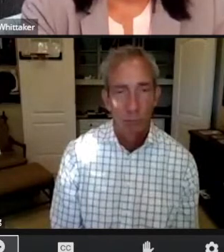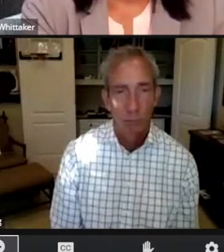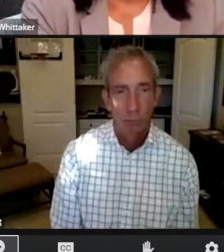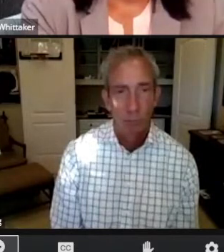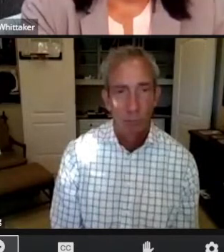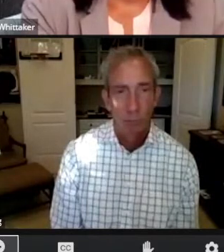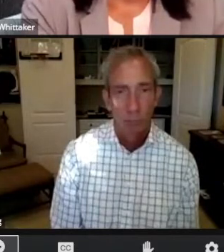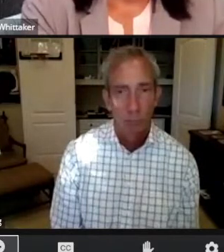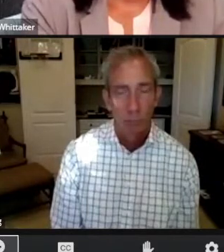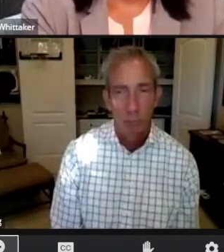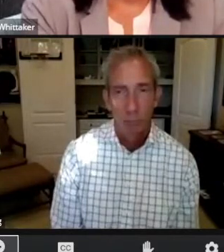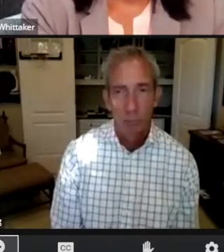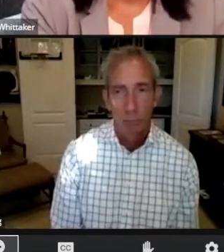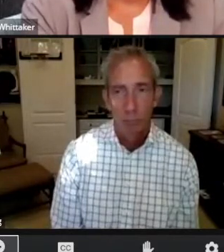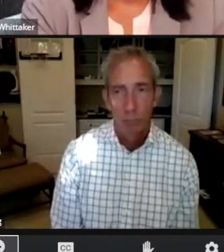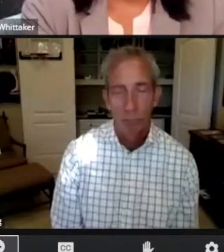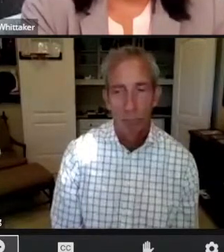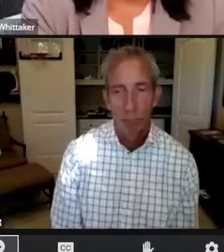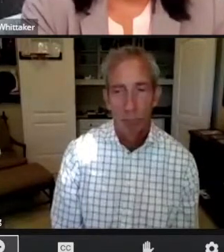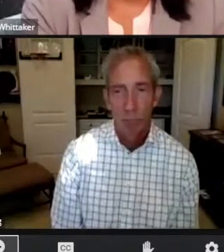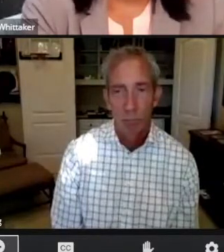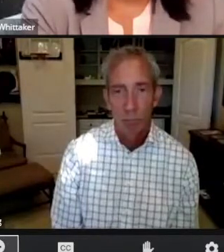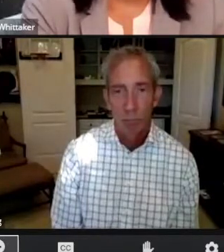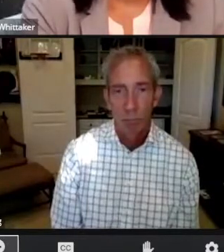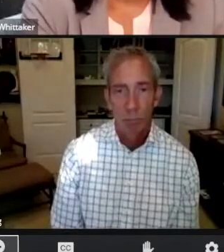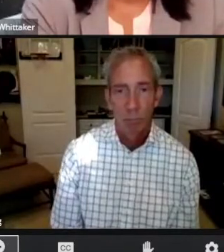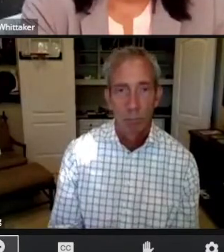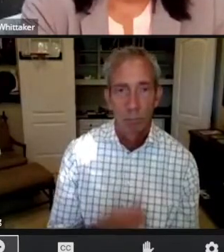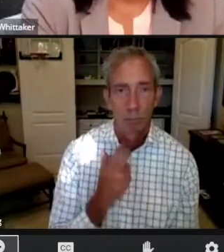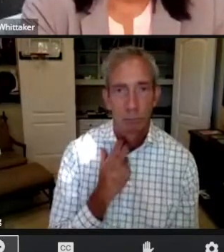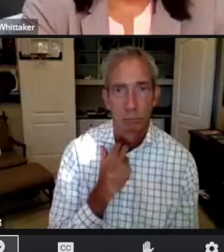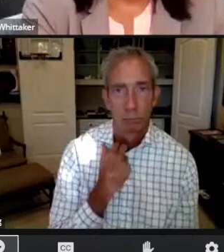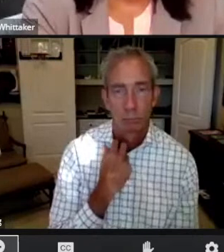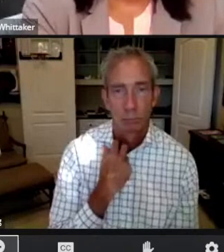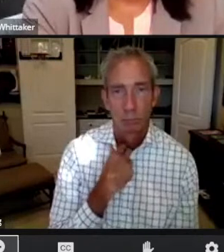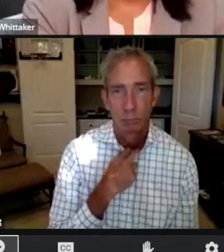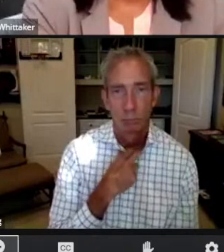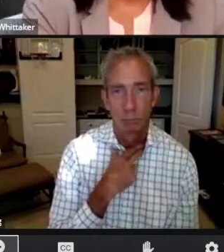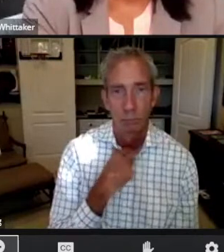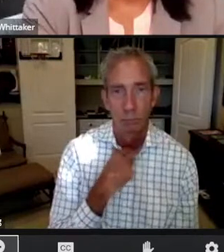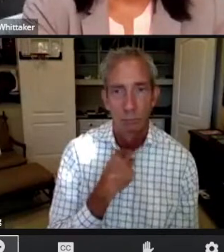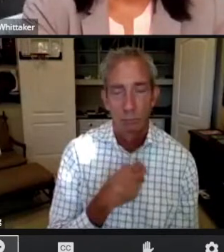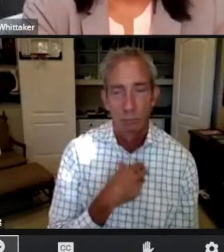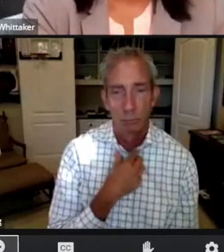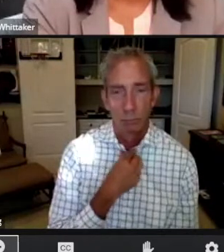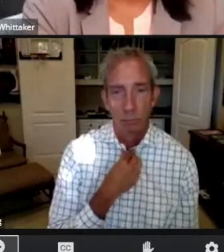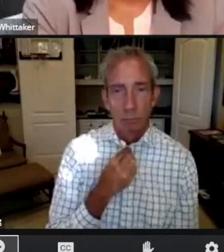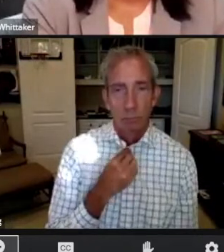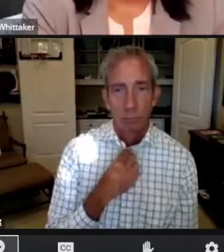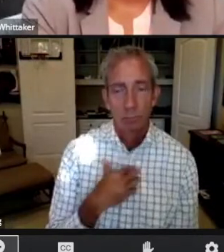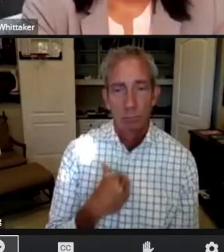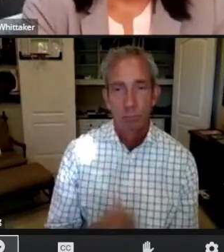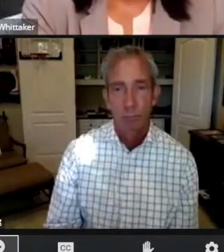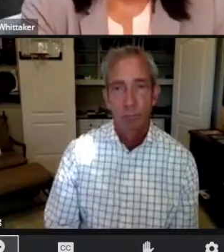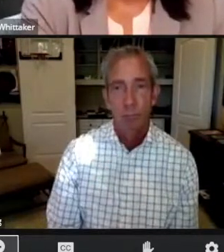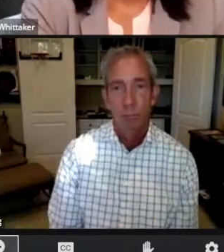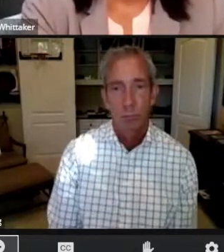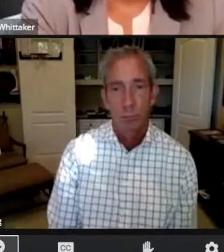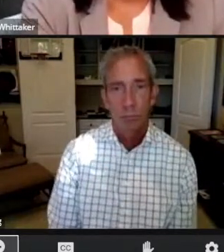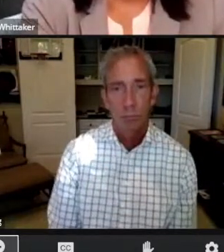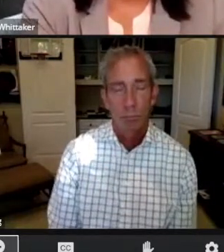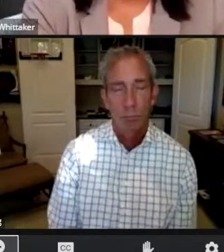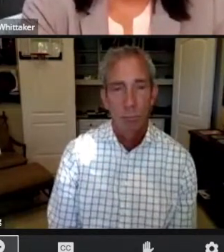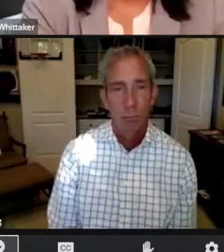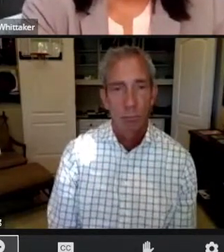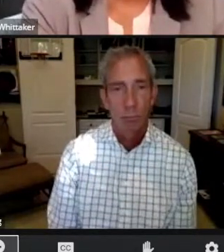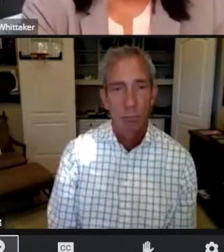being, if this passes tonight, because I know what my vote would mean, and it's an advisory one, unfortunately, or